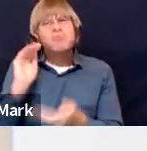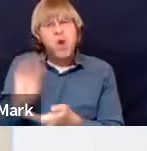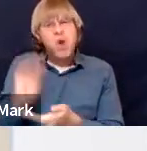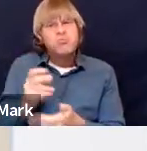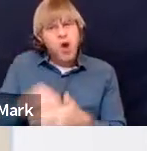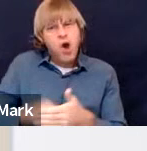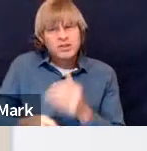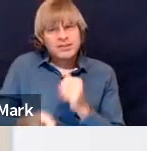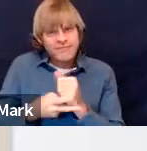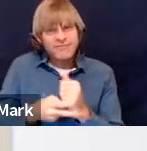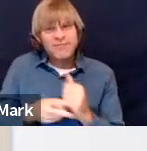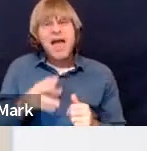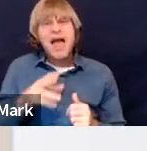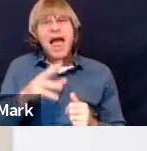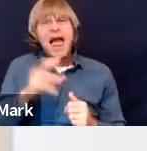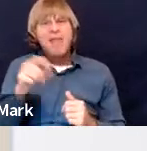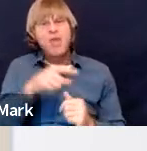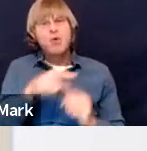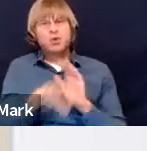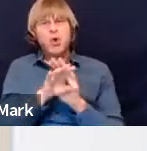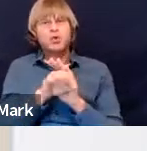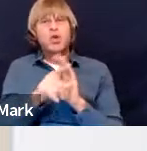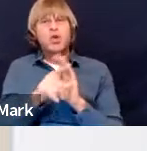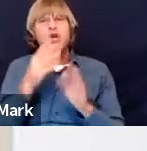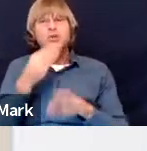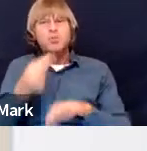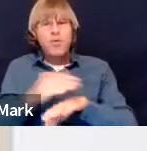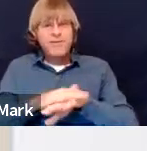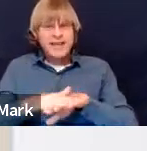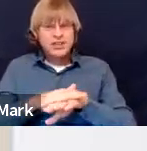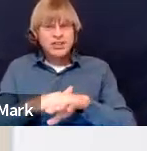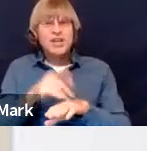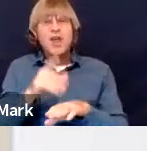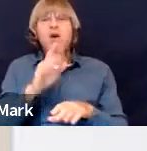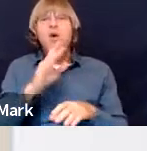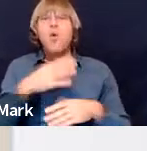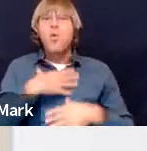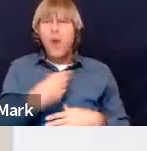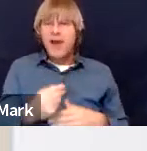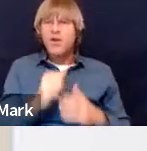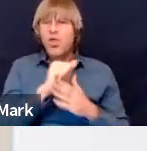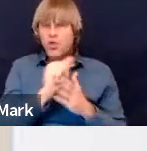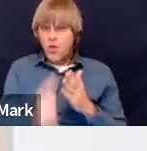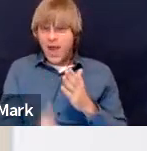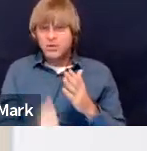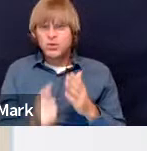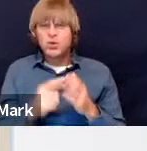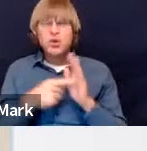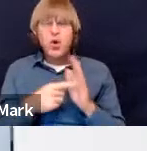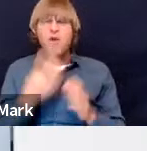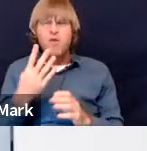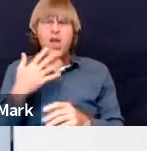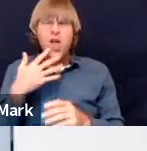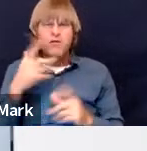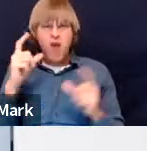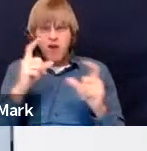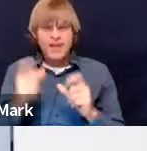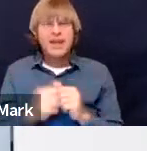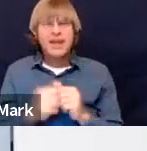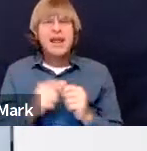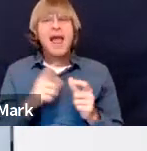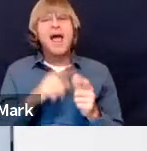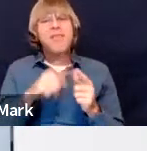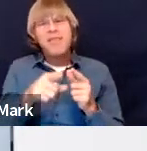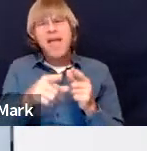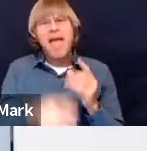bit. And here they chose a smooth finish. It's all white throughout to feature the four color photography. And then